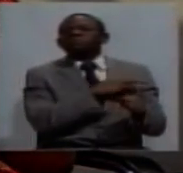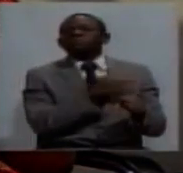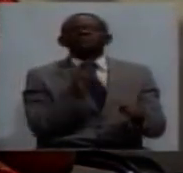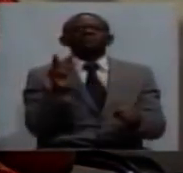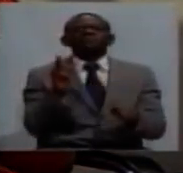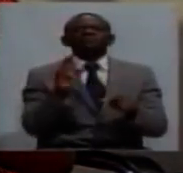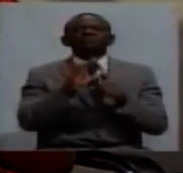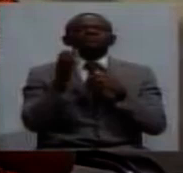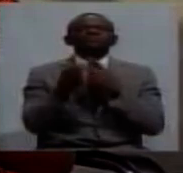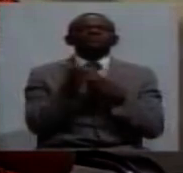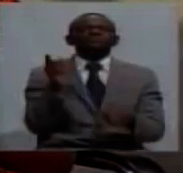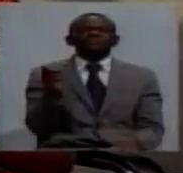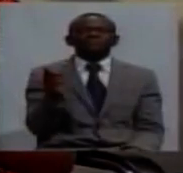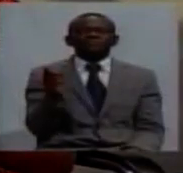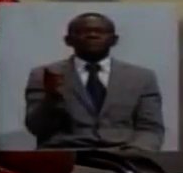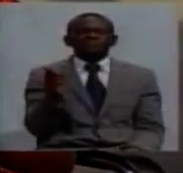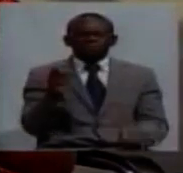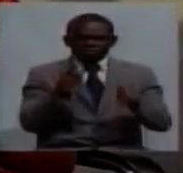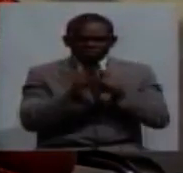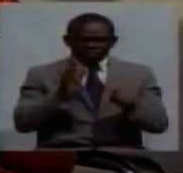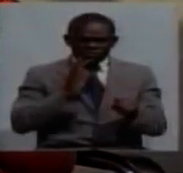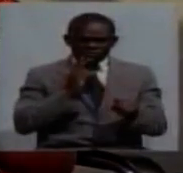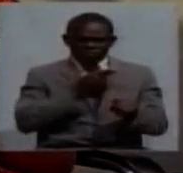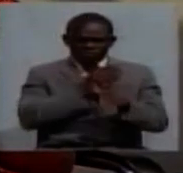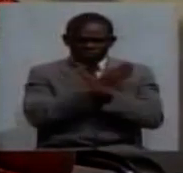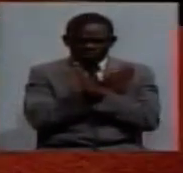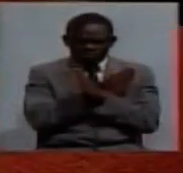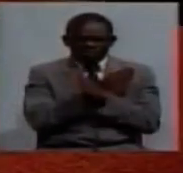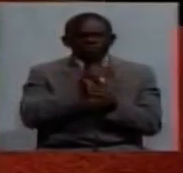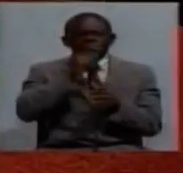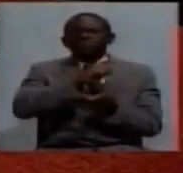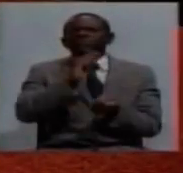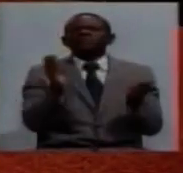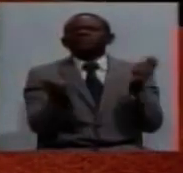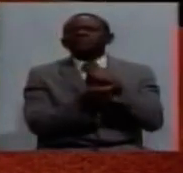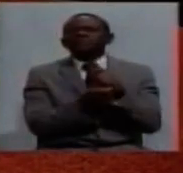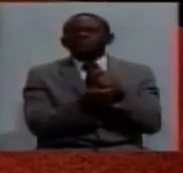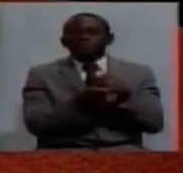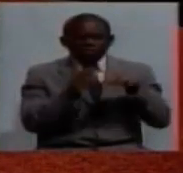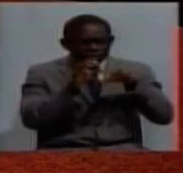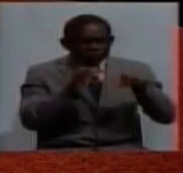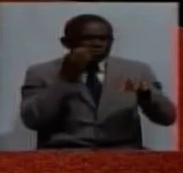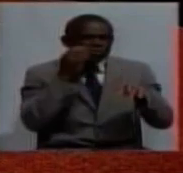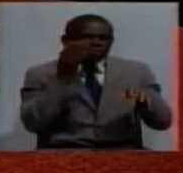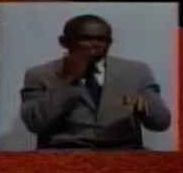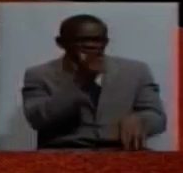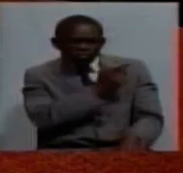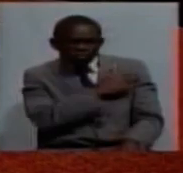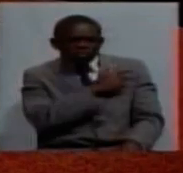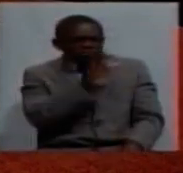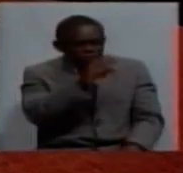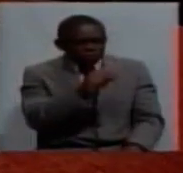do you wean off your kids? When do they actually come and participate in household chores? If you are running a farm, do you take your kids